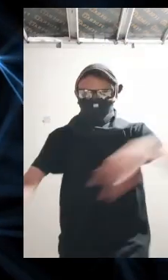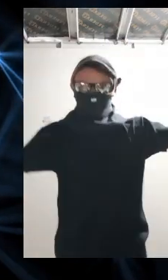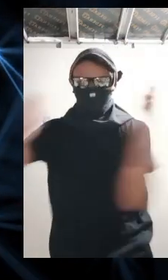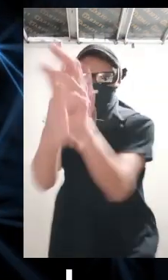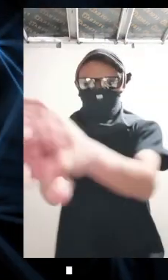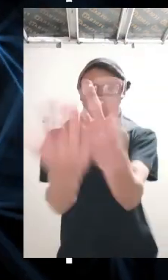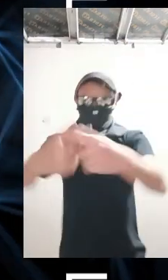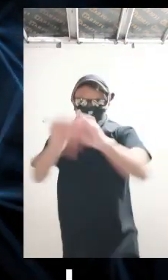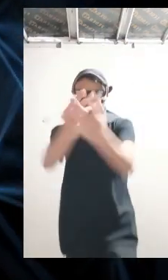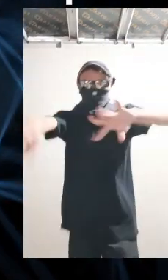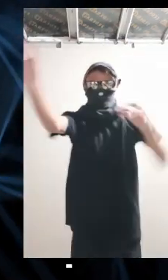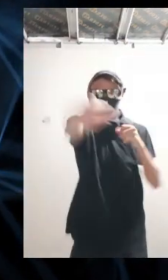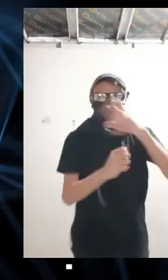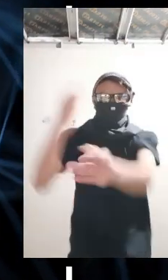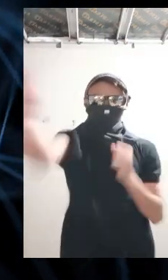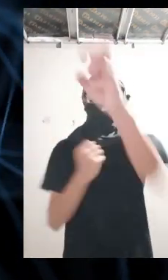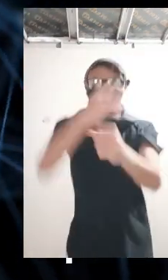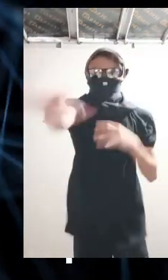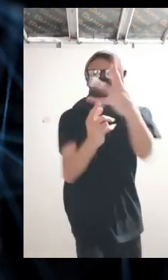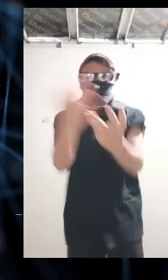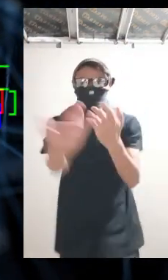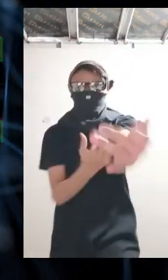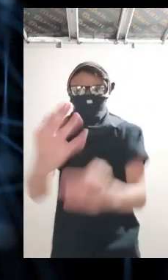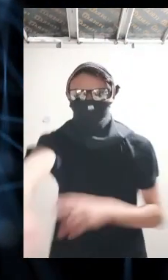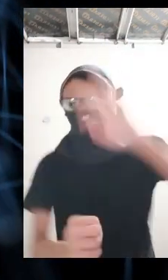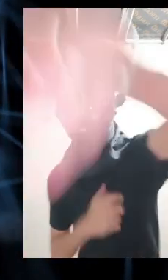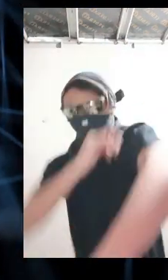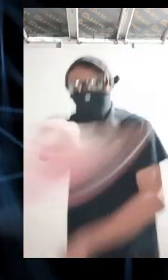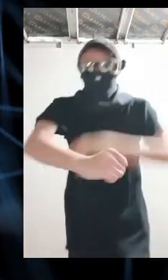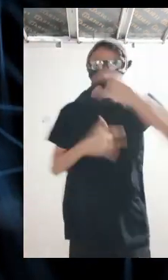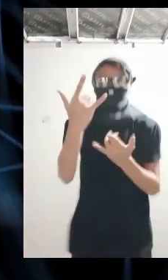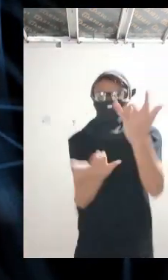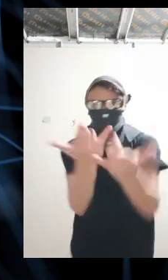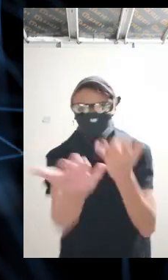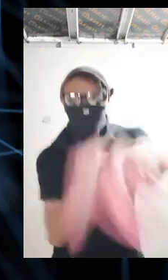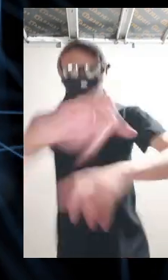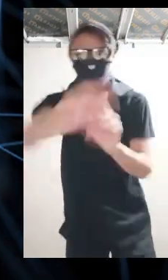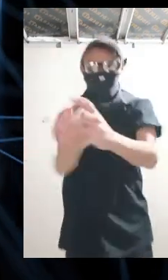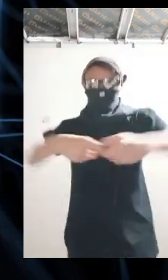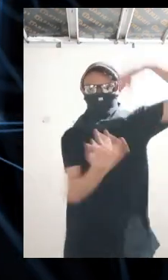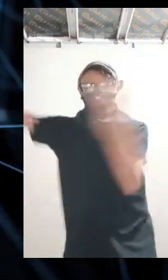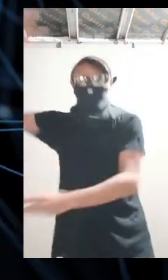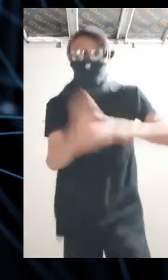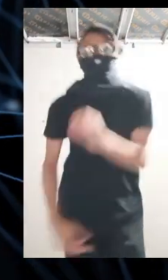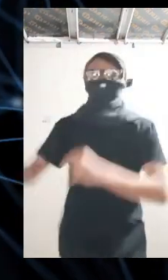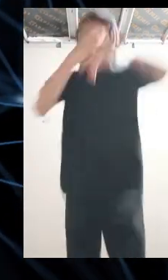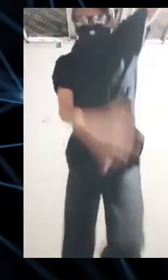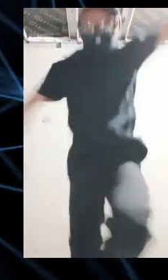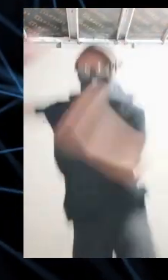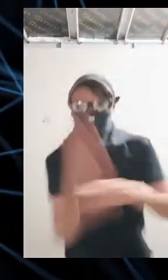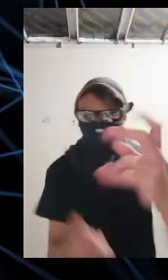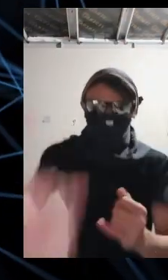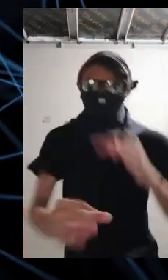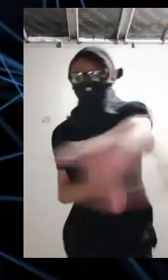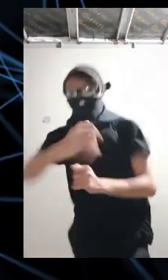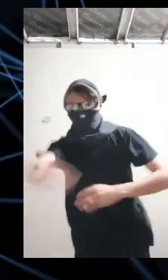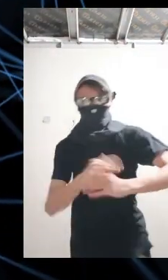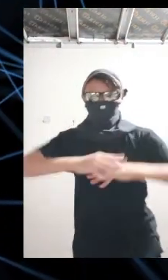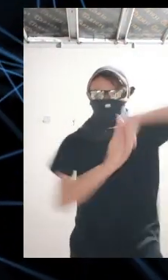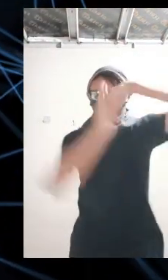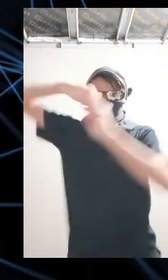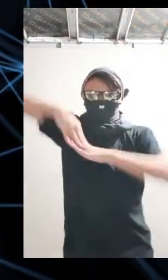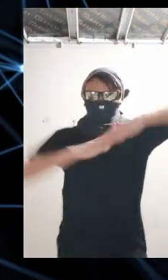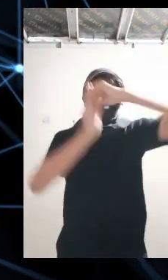Risk assessment. A risk assessment is a structured process used to identify hazards, analyze their likelihood, and determine